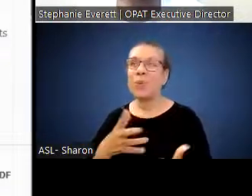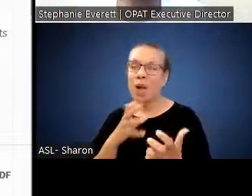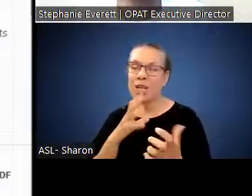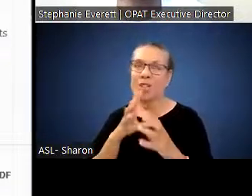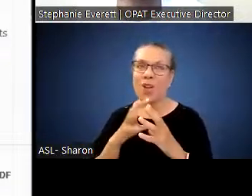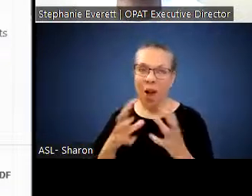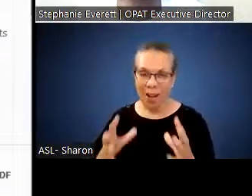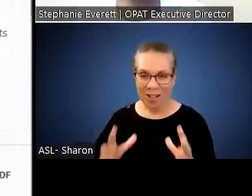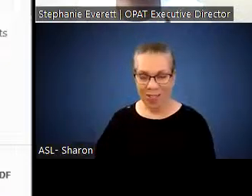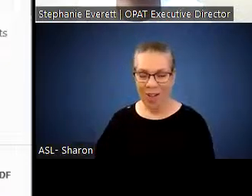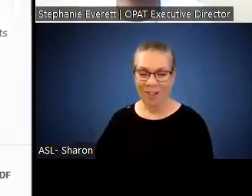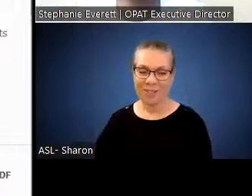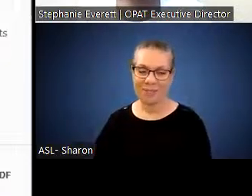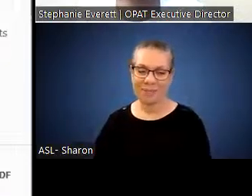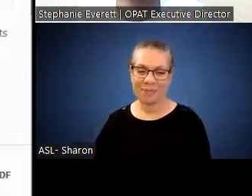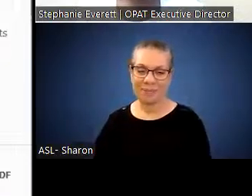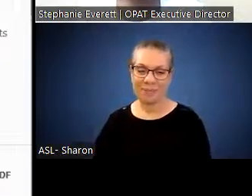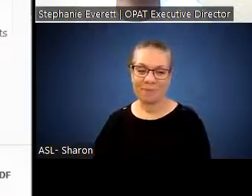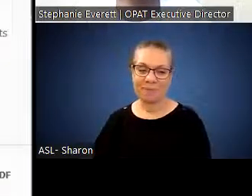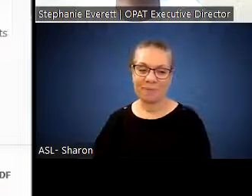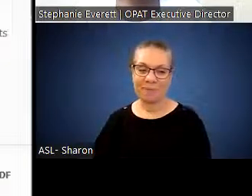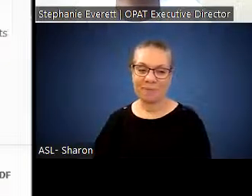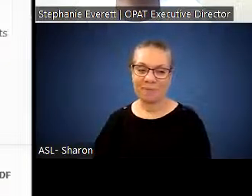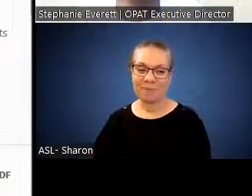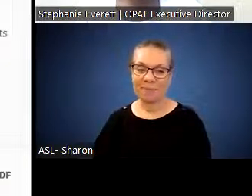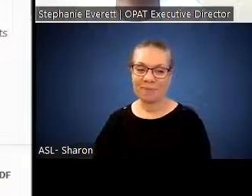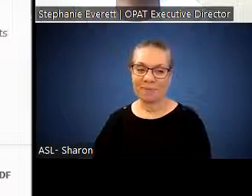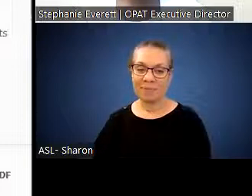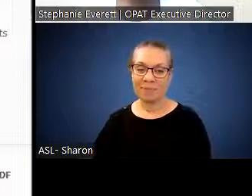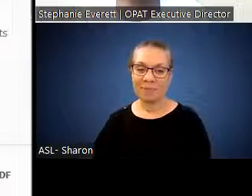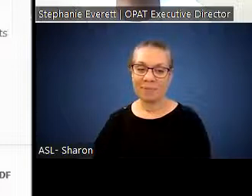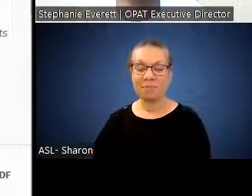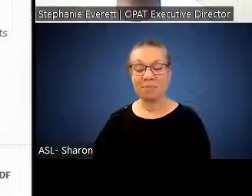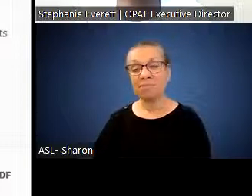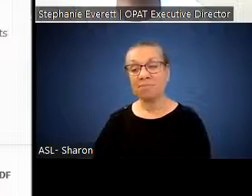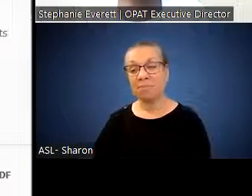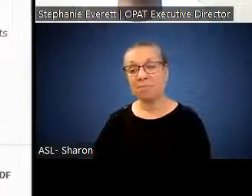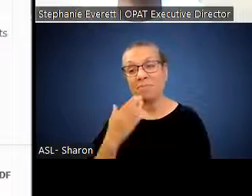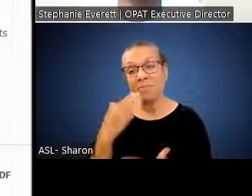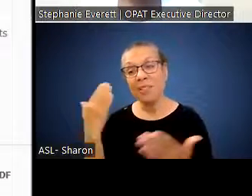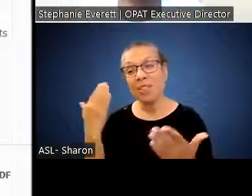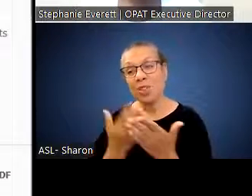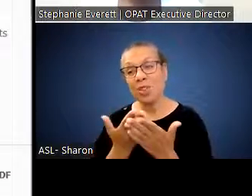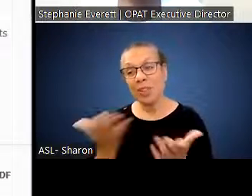does. But it's really a good thing.